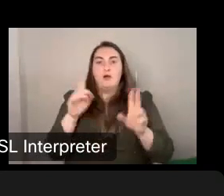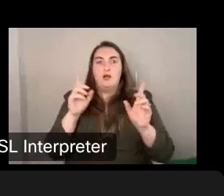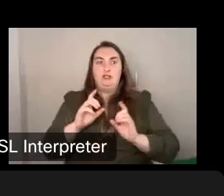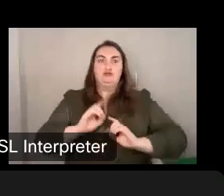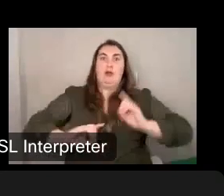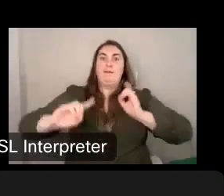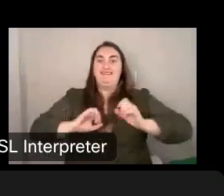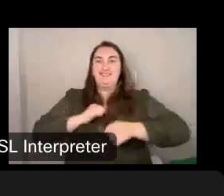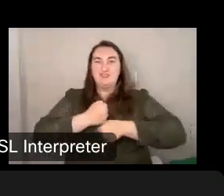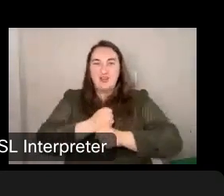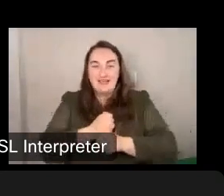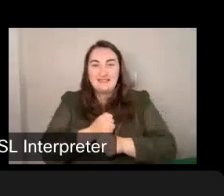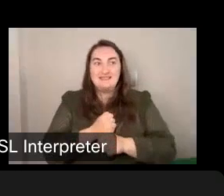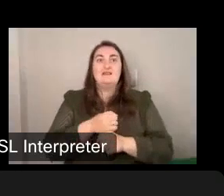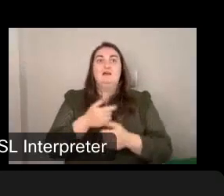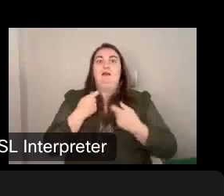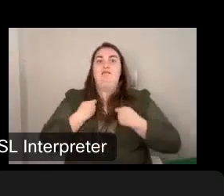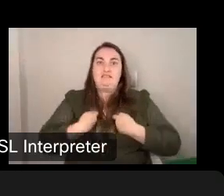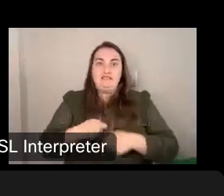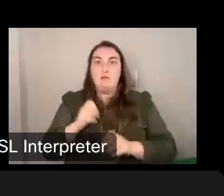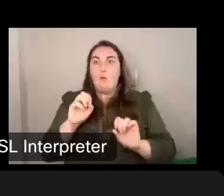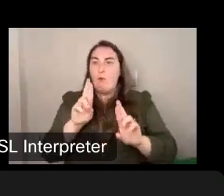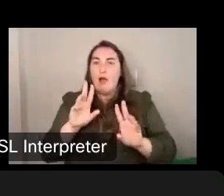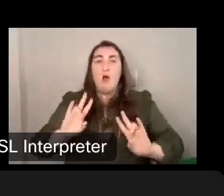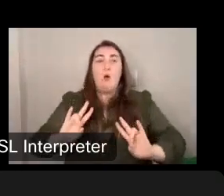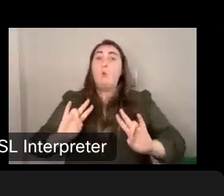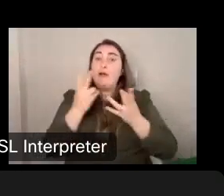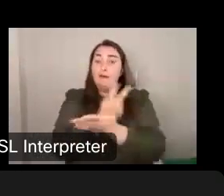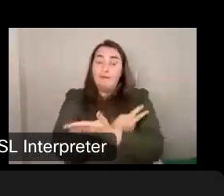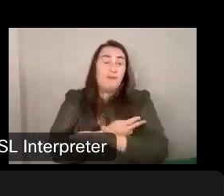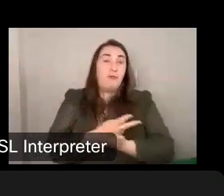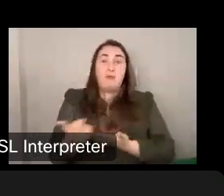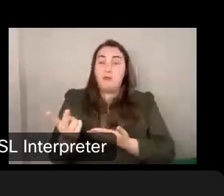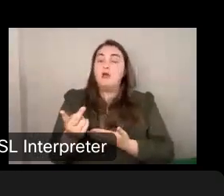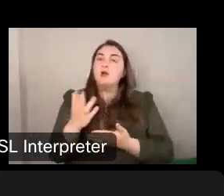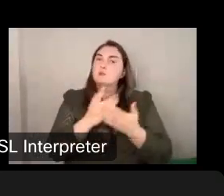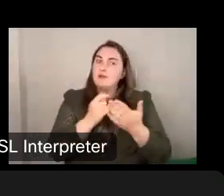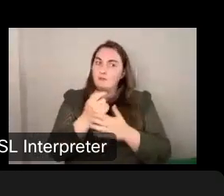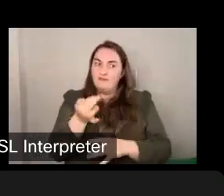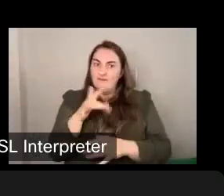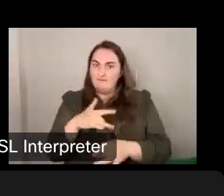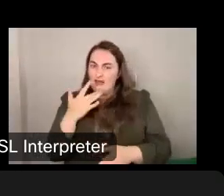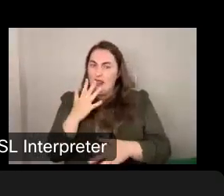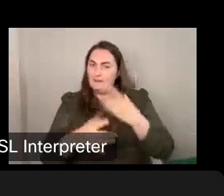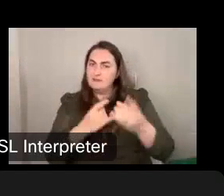combat fatigue, and rapid onset burnout, something that we're reporting and finding in healthcare also.